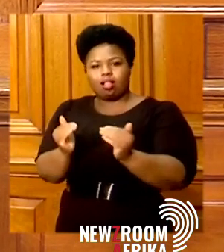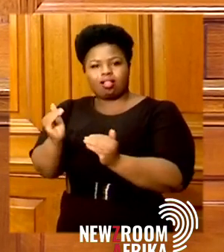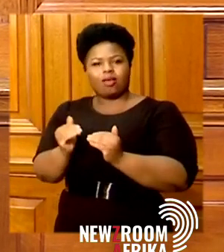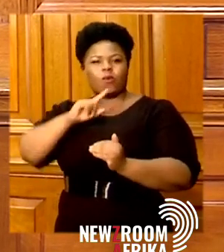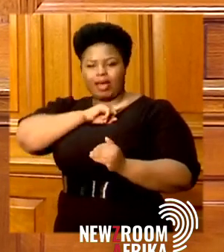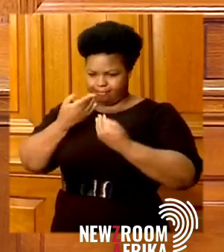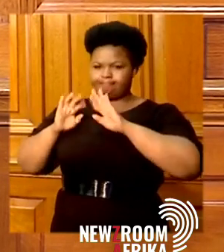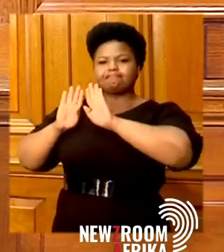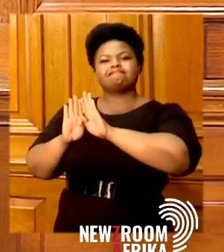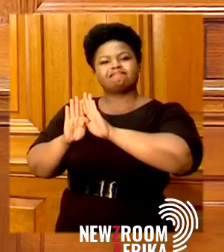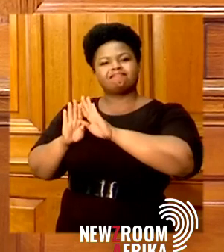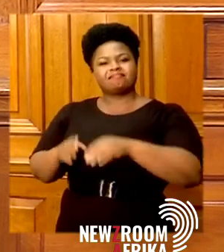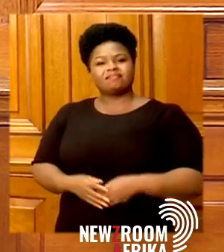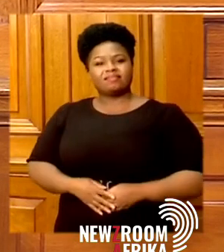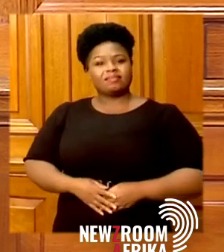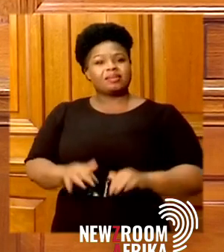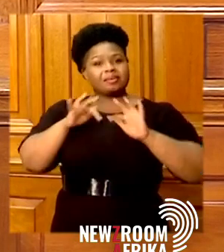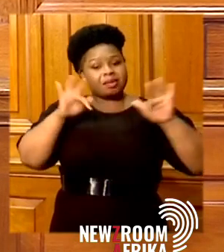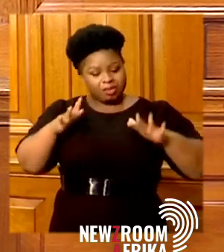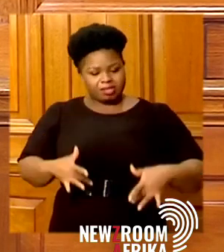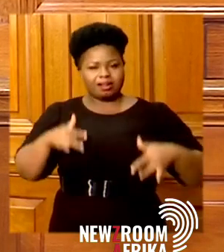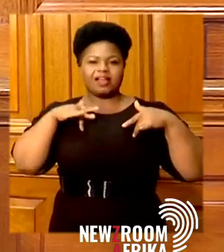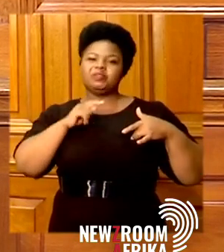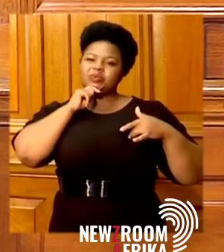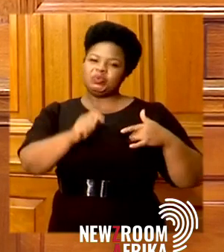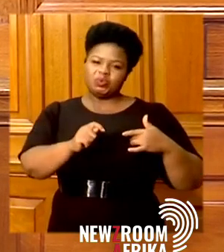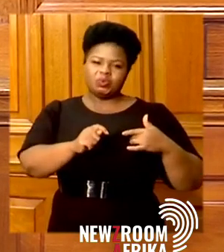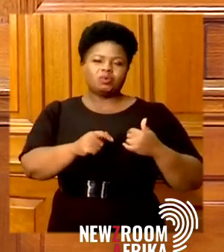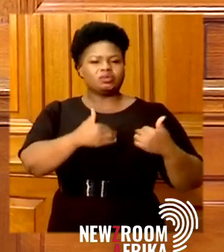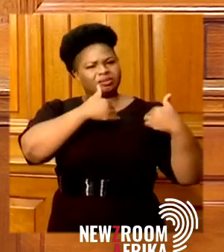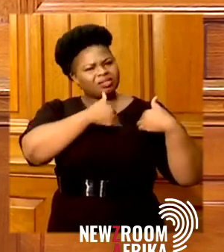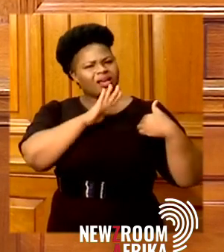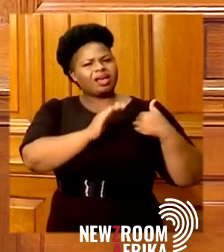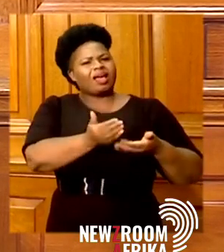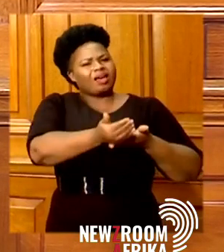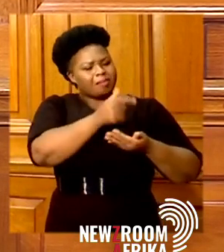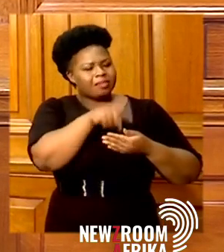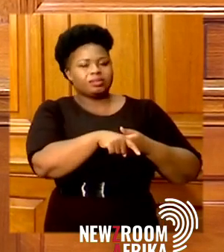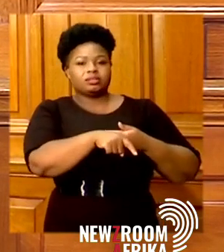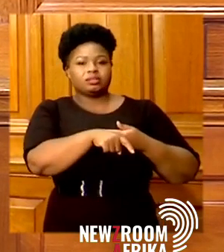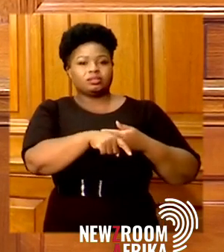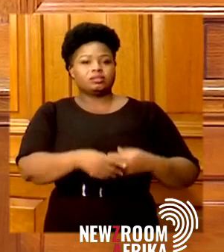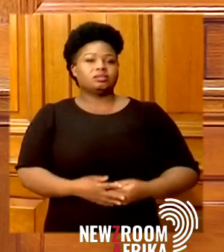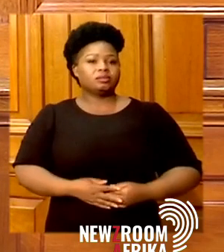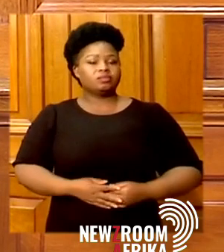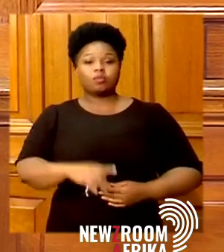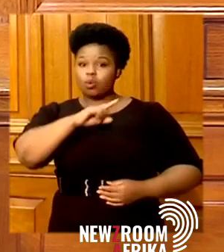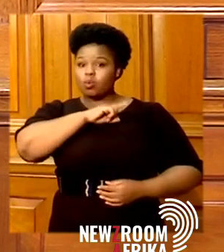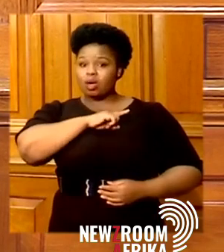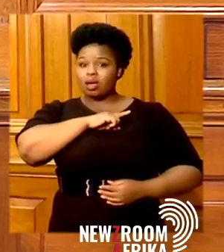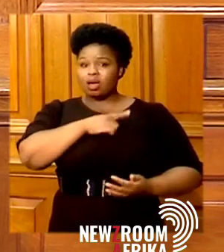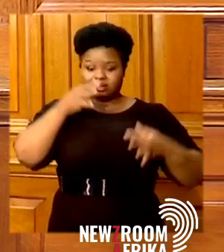They were necessary to save lives. We had to undertake these measures knowing